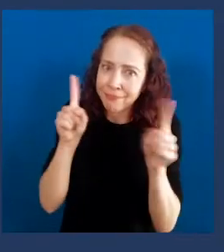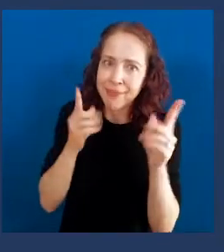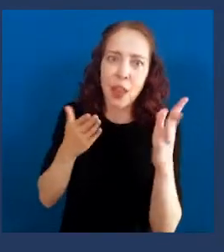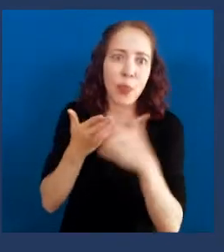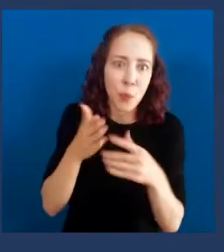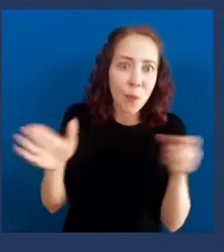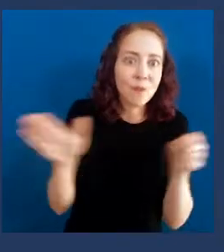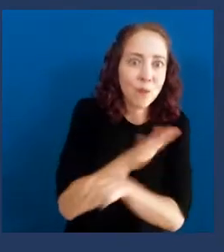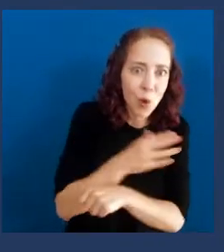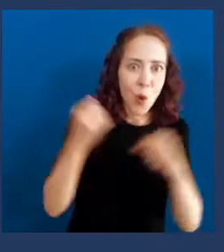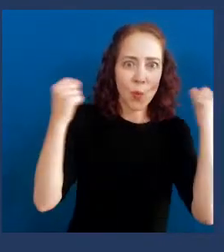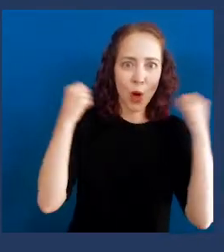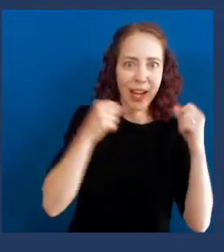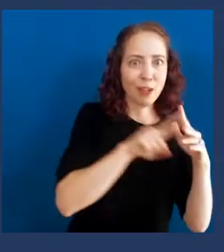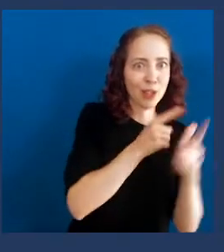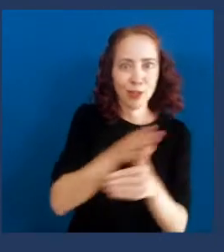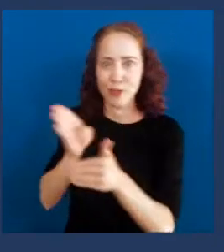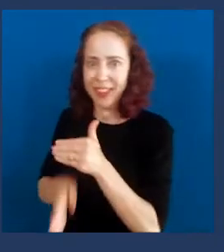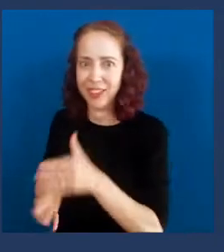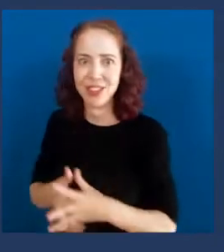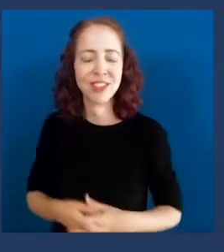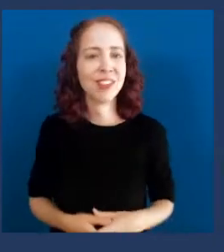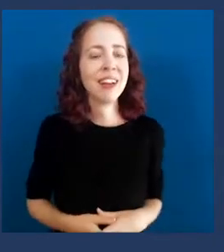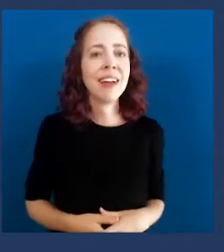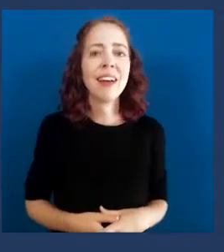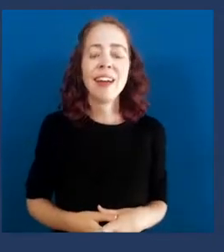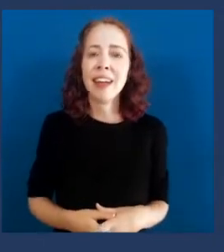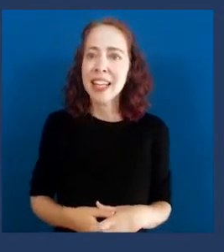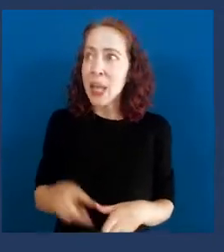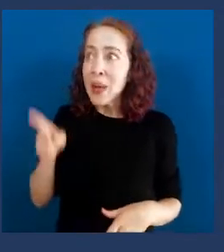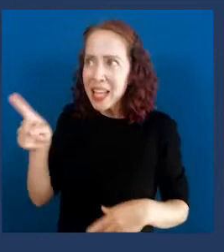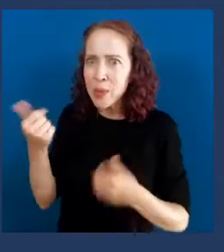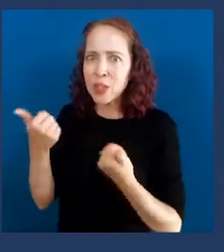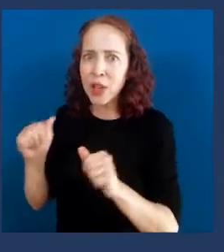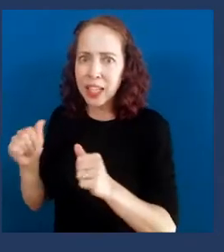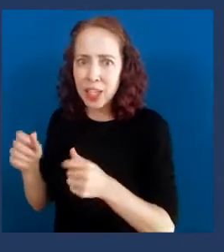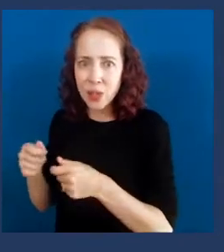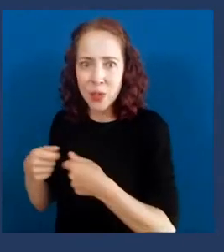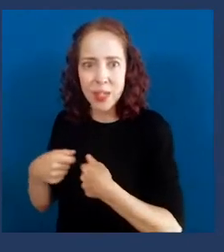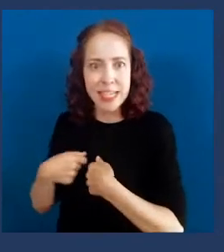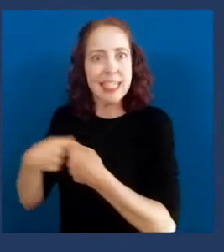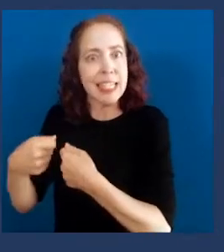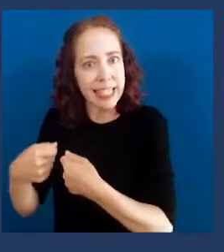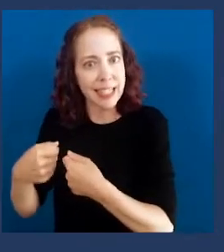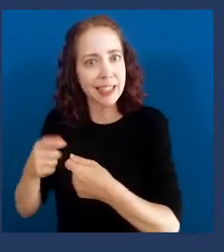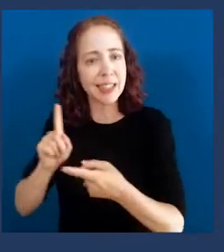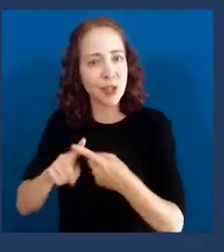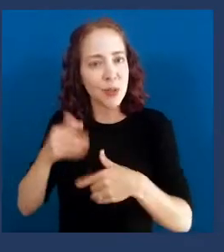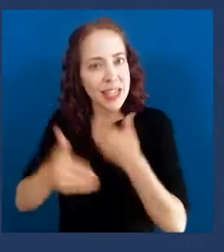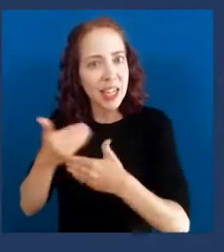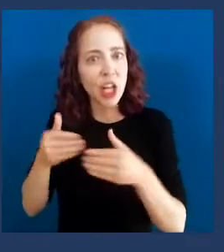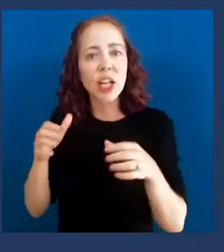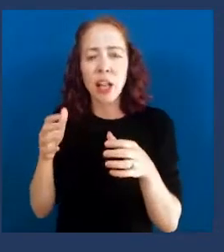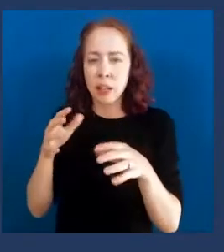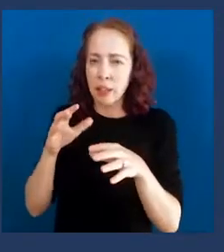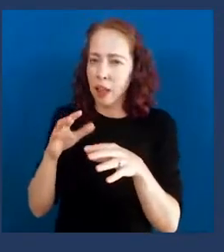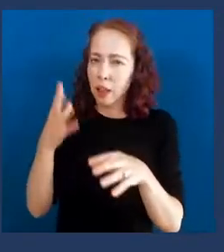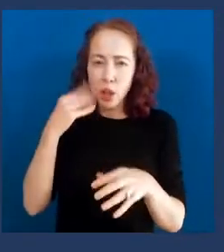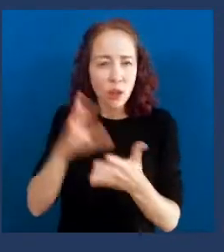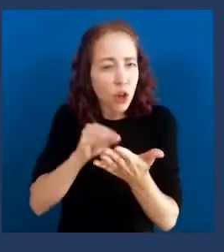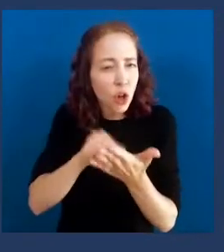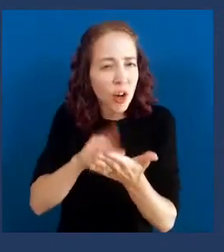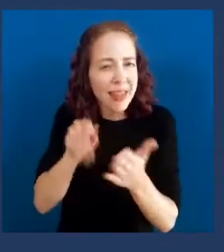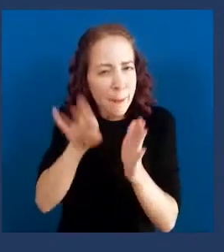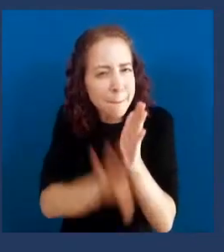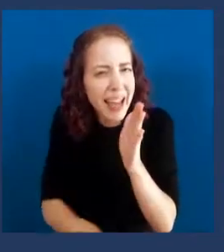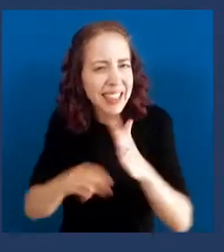made the whole entire workout. So the thing was he was trying to get me to do the basic thing really, really